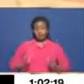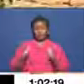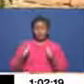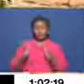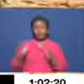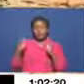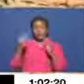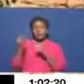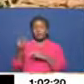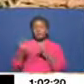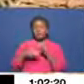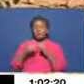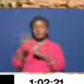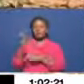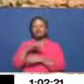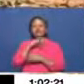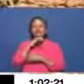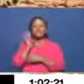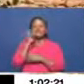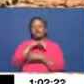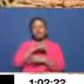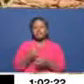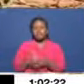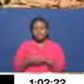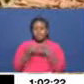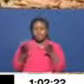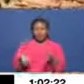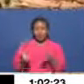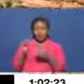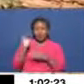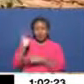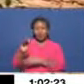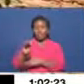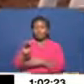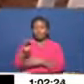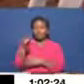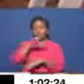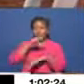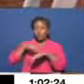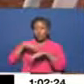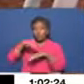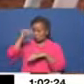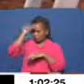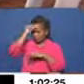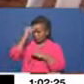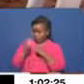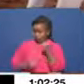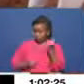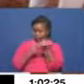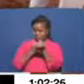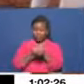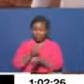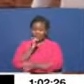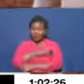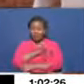364 inakufa. They now want the national government through the veterinary department to come to their rescue amidst fears of losing